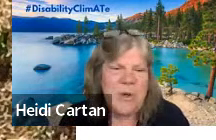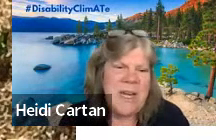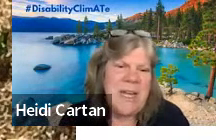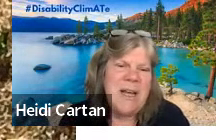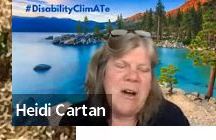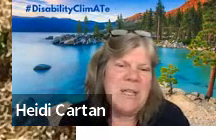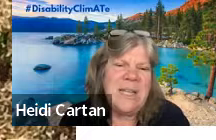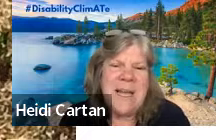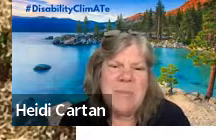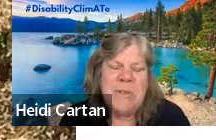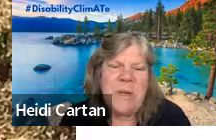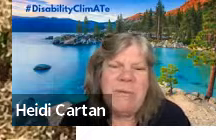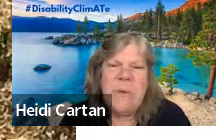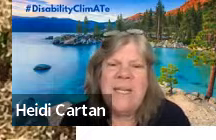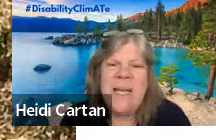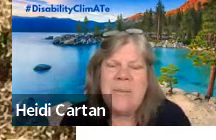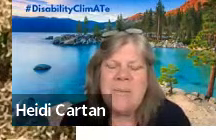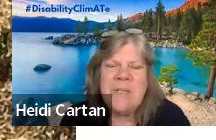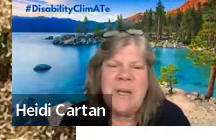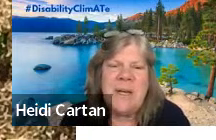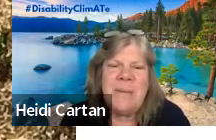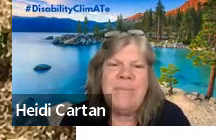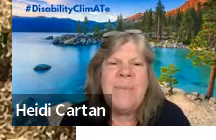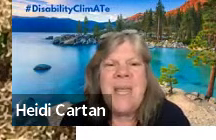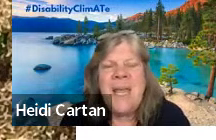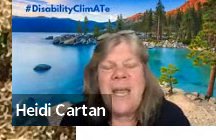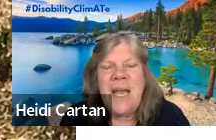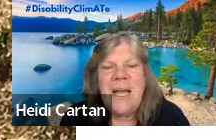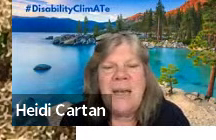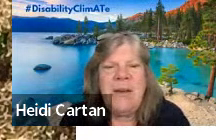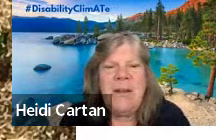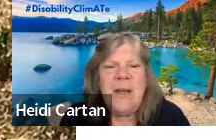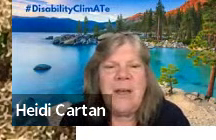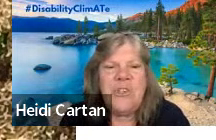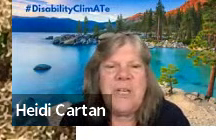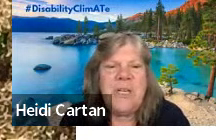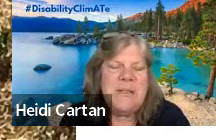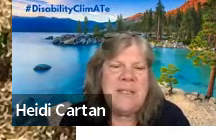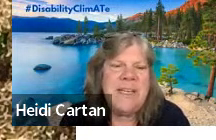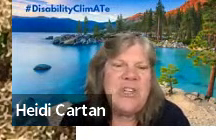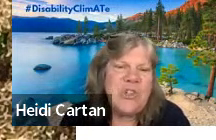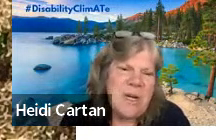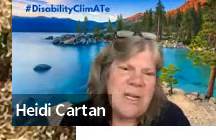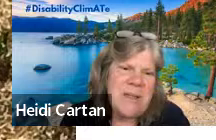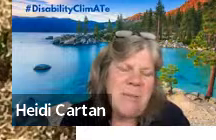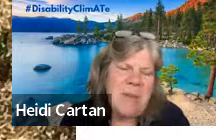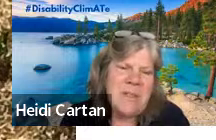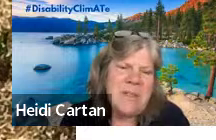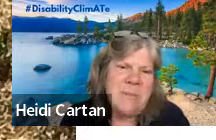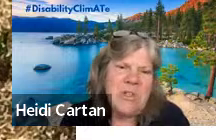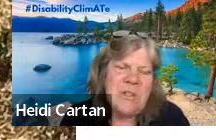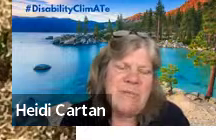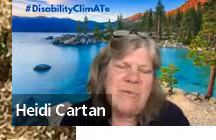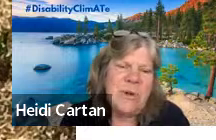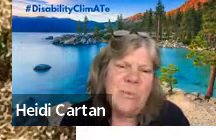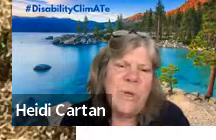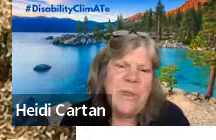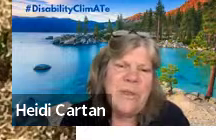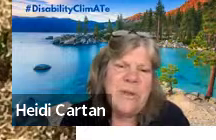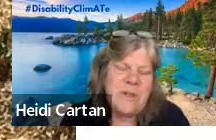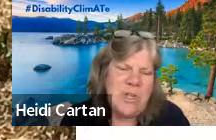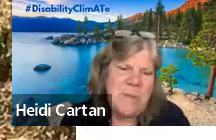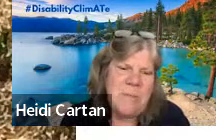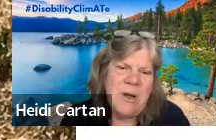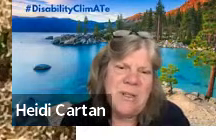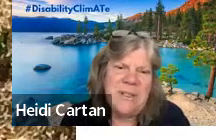leash training our lambs. We have 3 lambs, and she is leash training them. And this image is of her